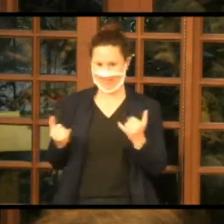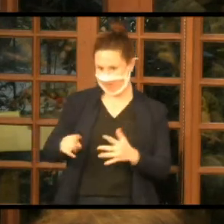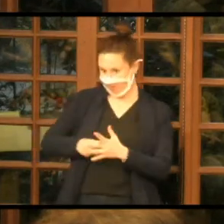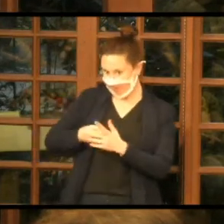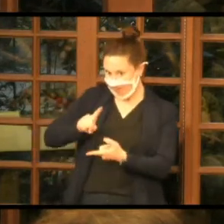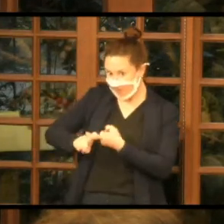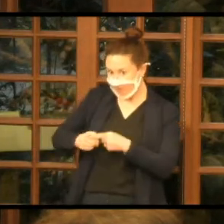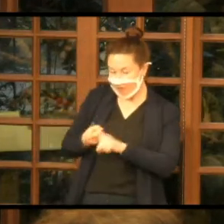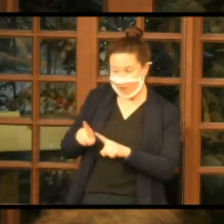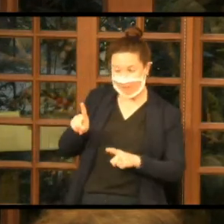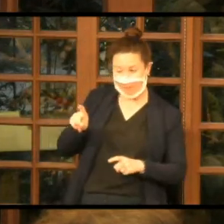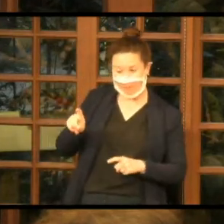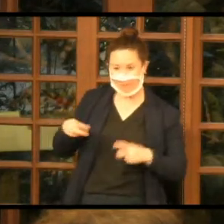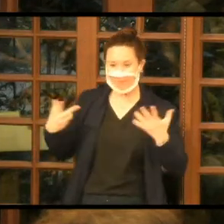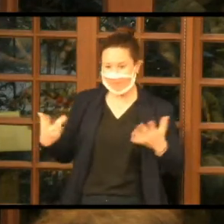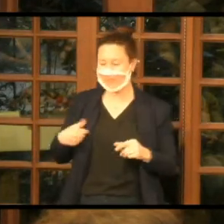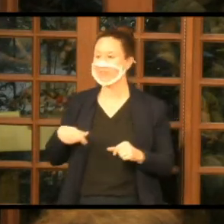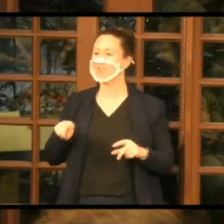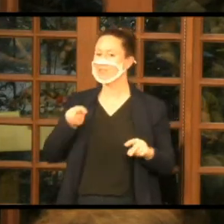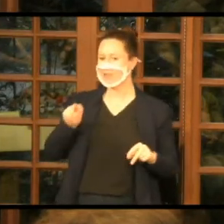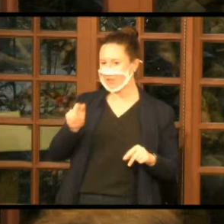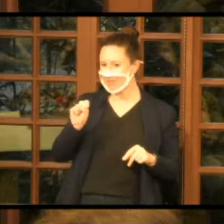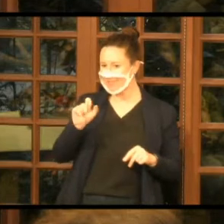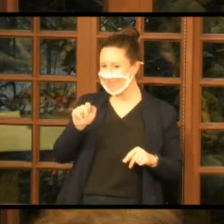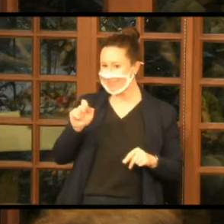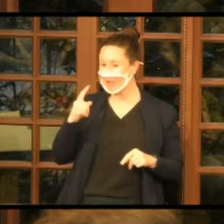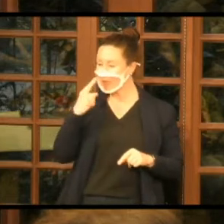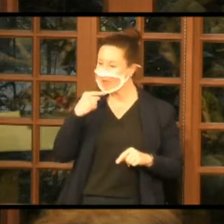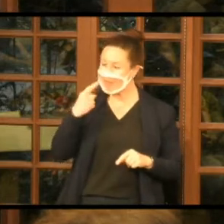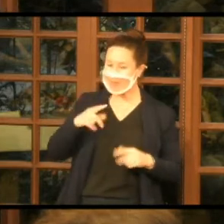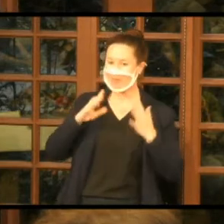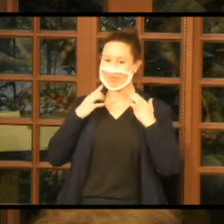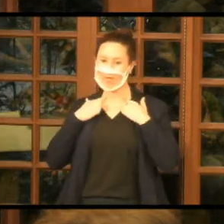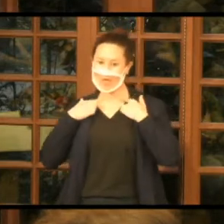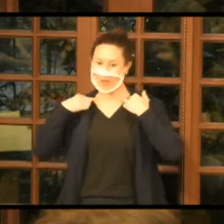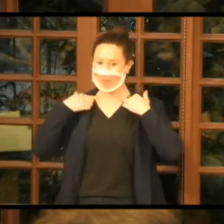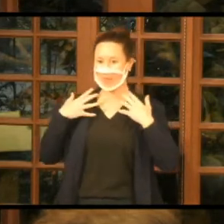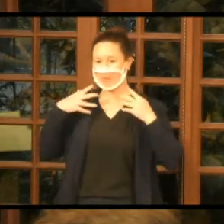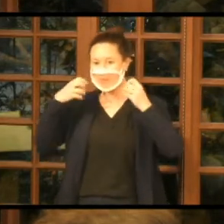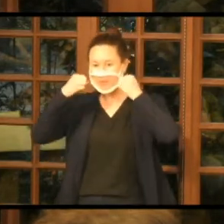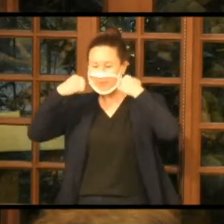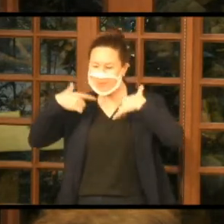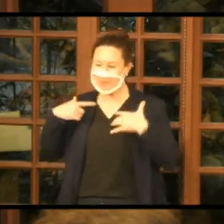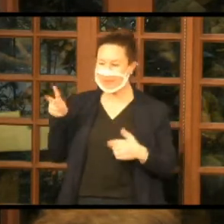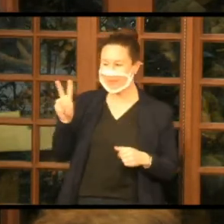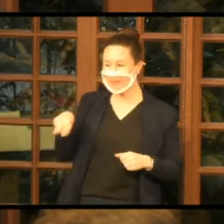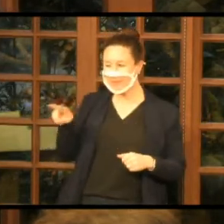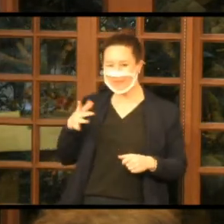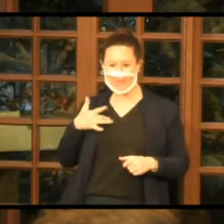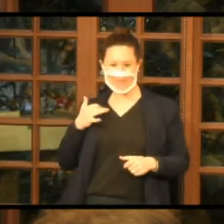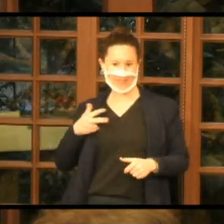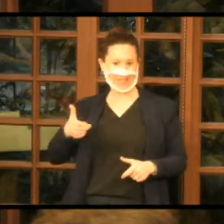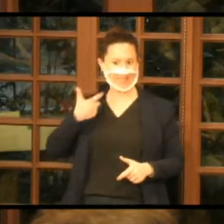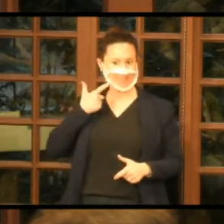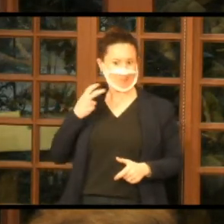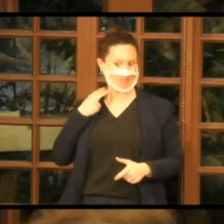friendship? She looked at Selena's lips, the small shapes of her collarbone, moist with sweat, and felt like a lesbian